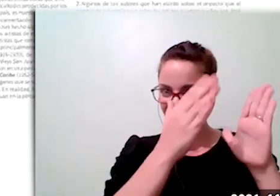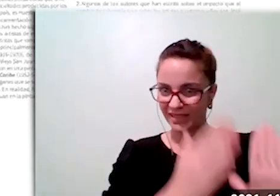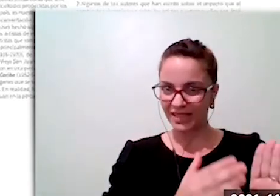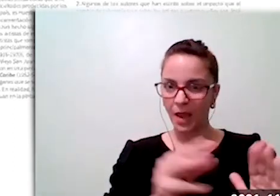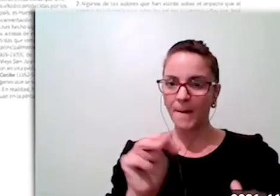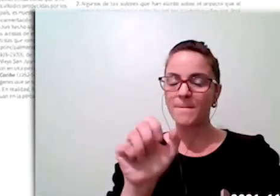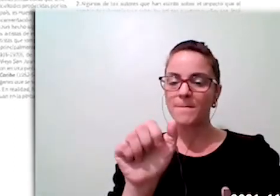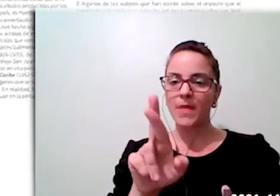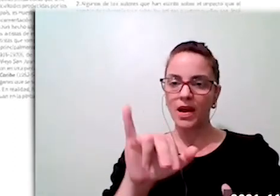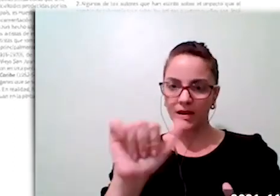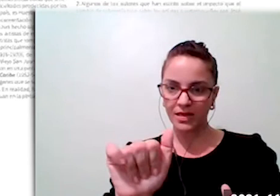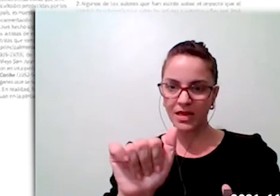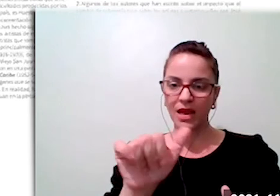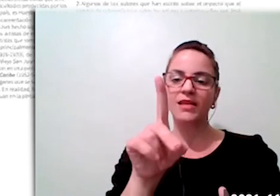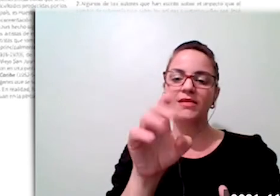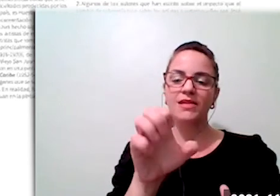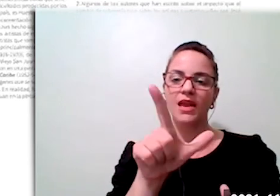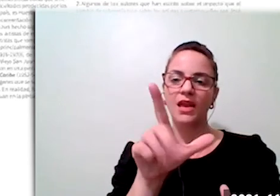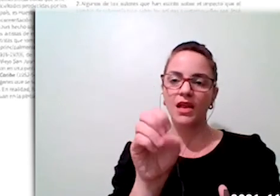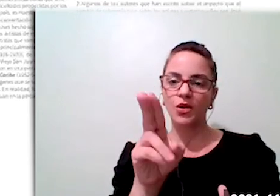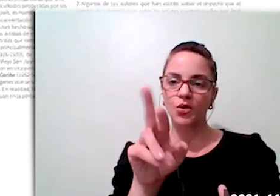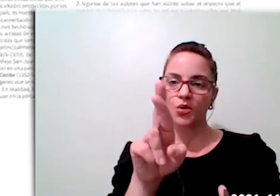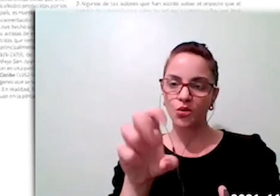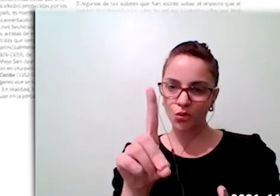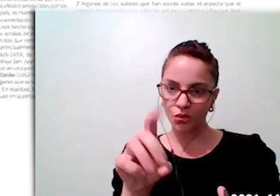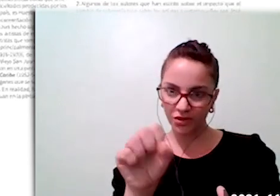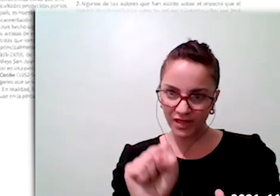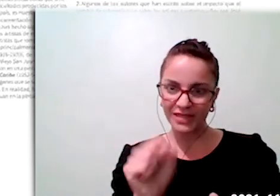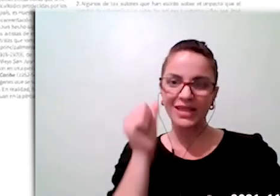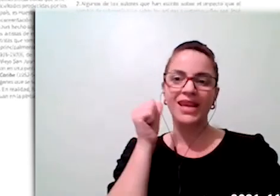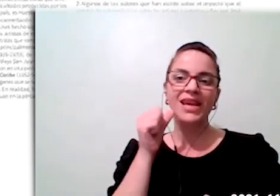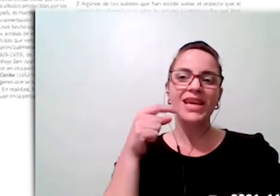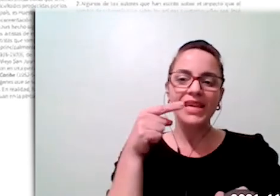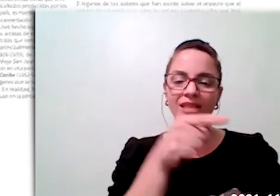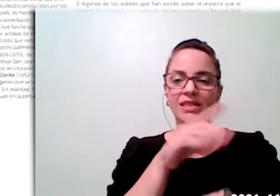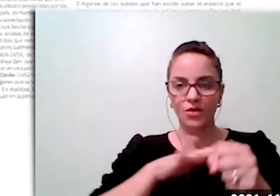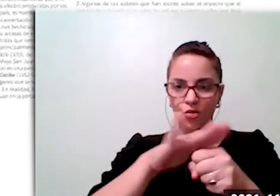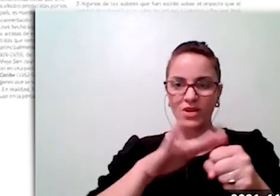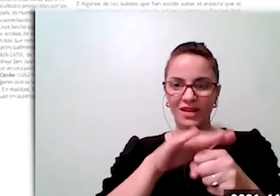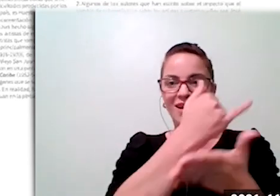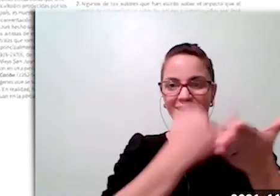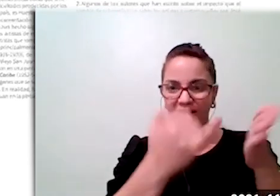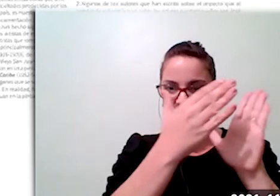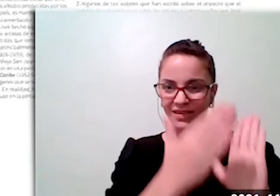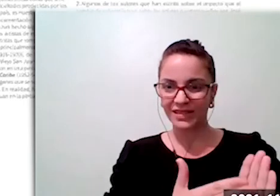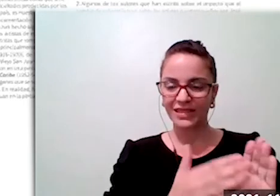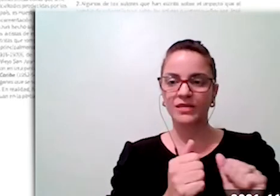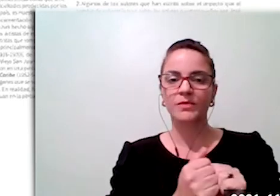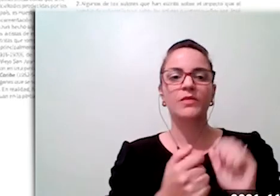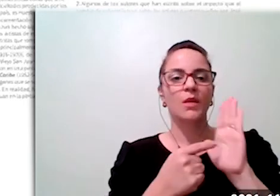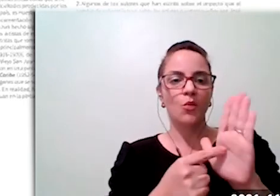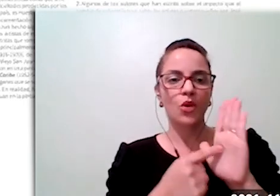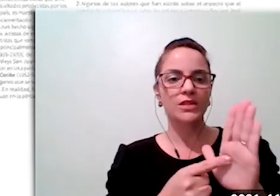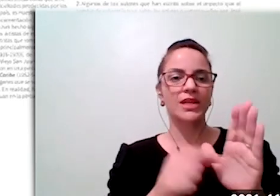de Lourdes Javier reflects on how 20th century local artists view San Juan and its historic city as a symbol